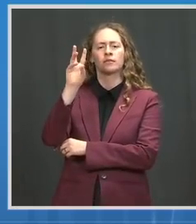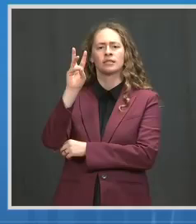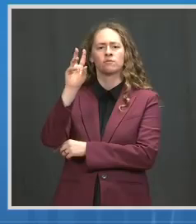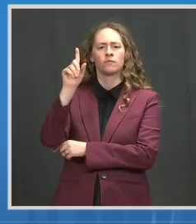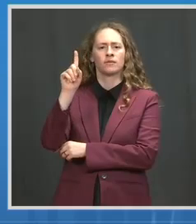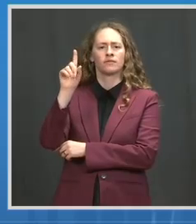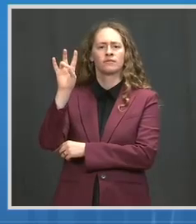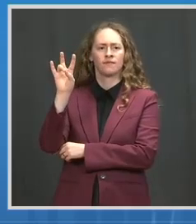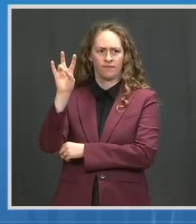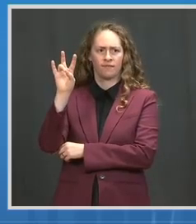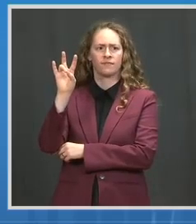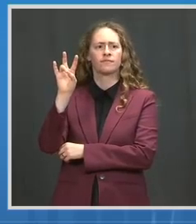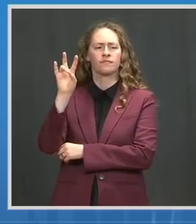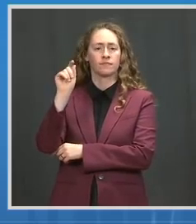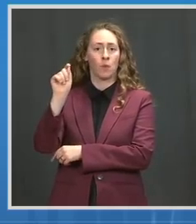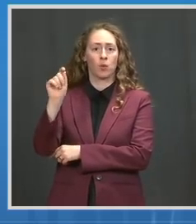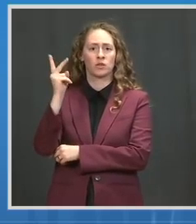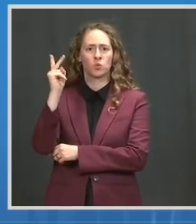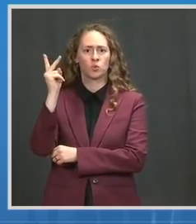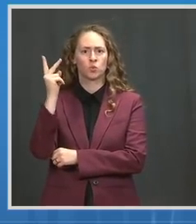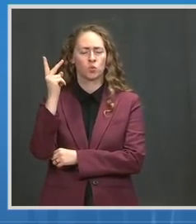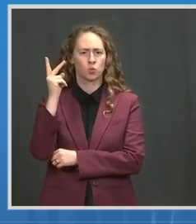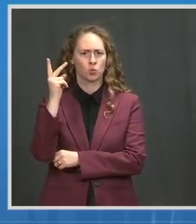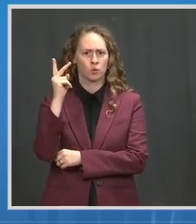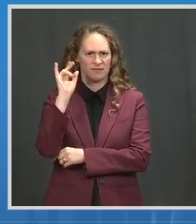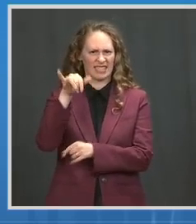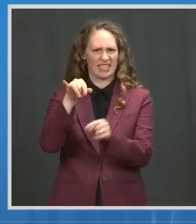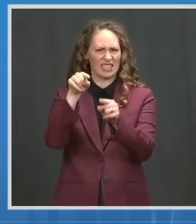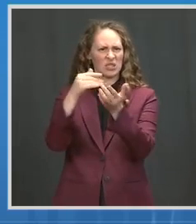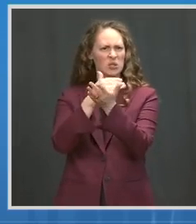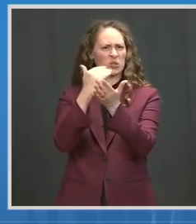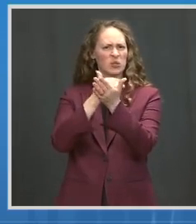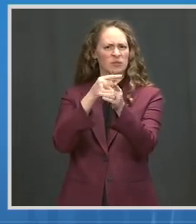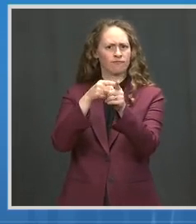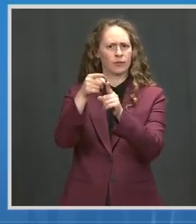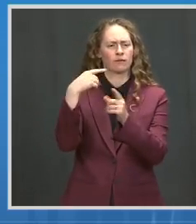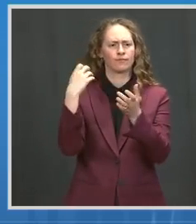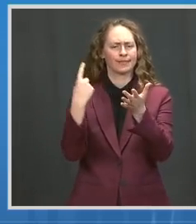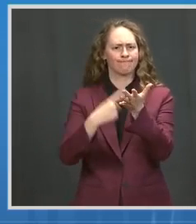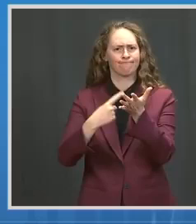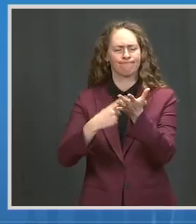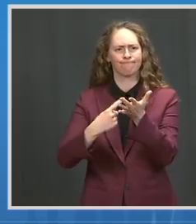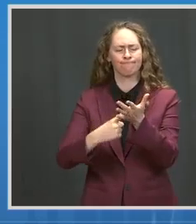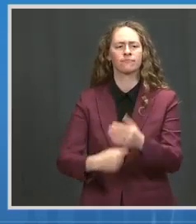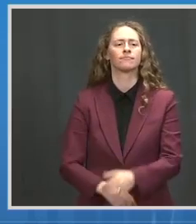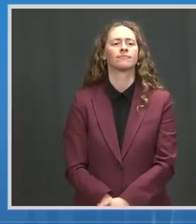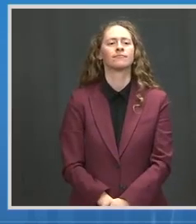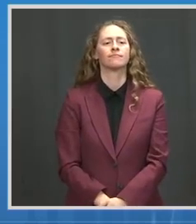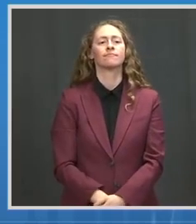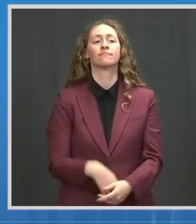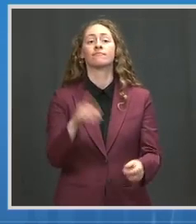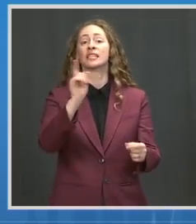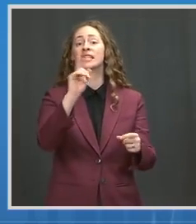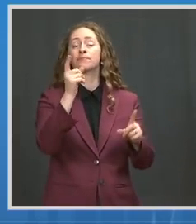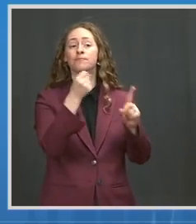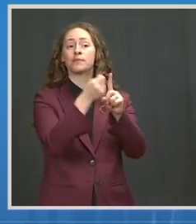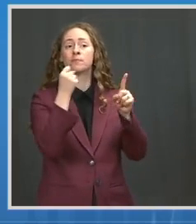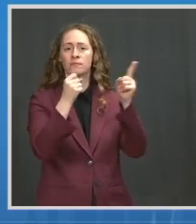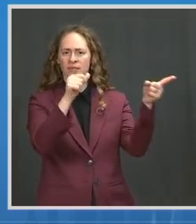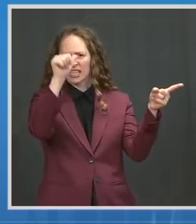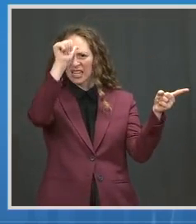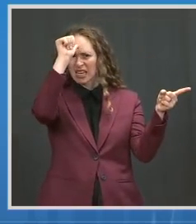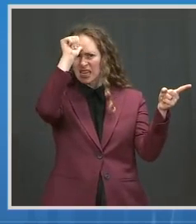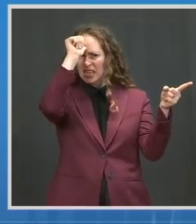B1617.2, which in fact, as you know, originally was noticed in India and dominated in certain states in